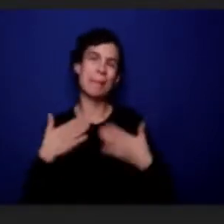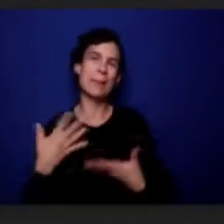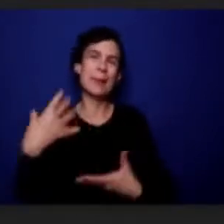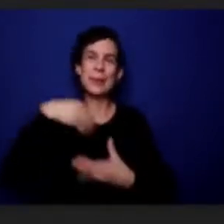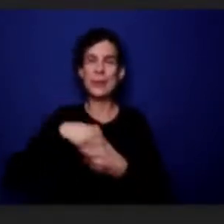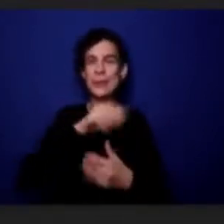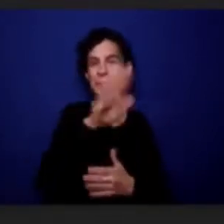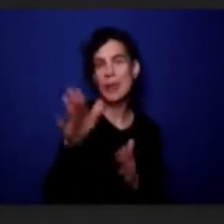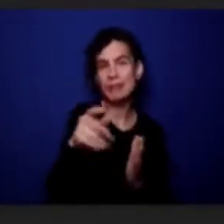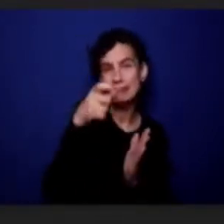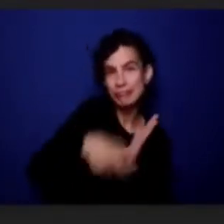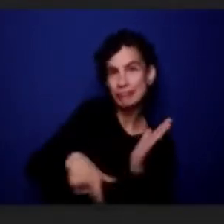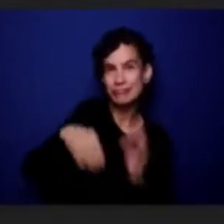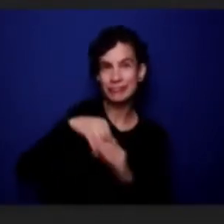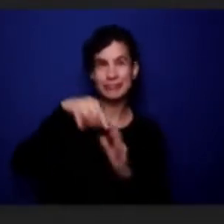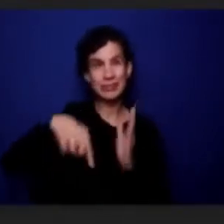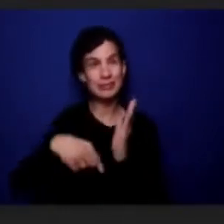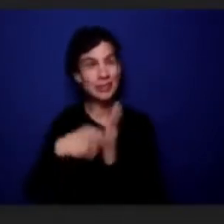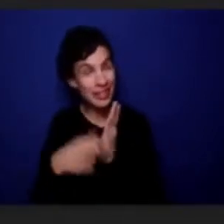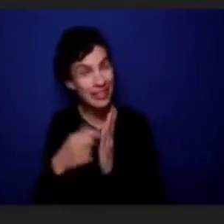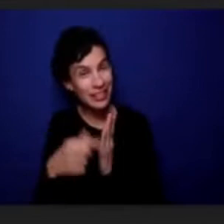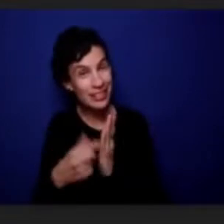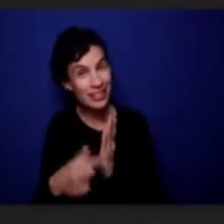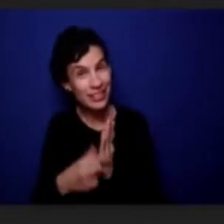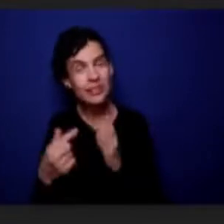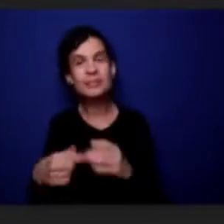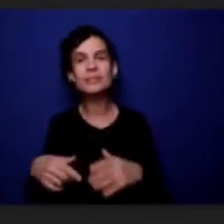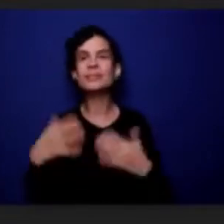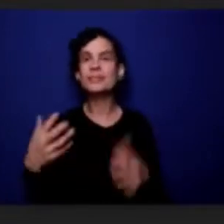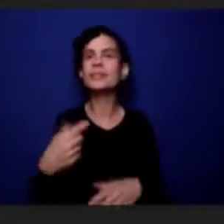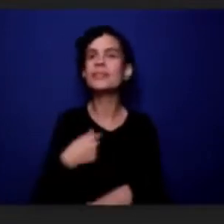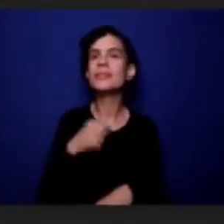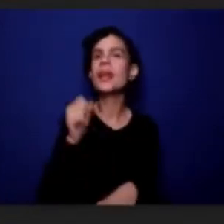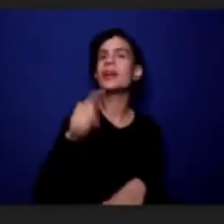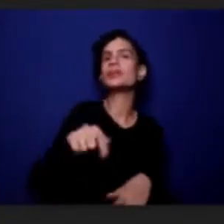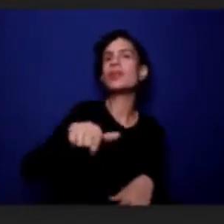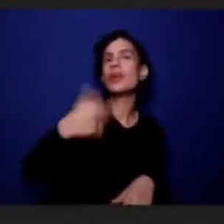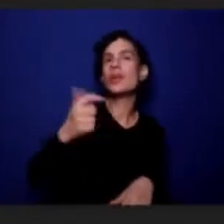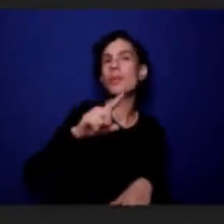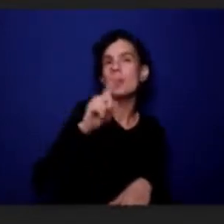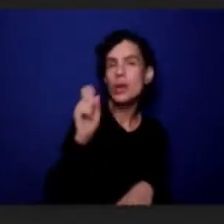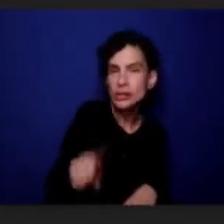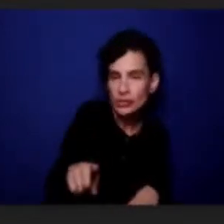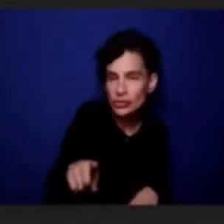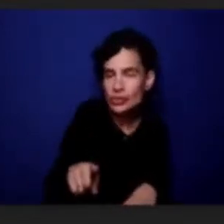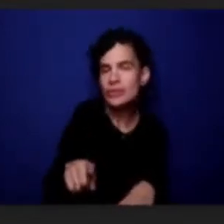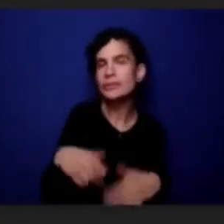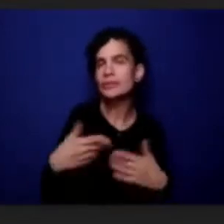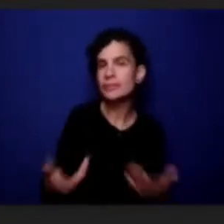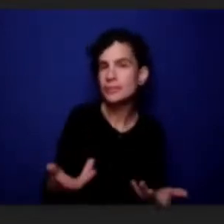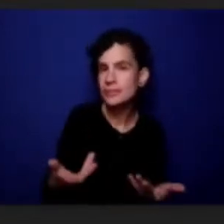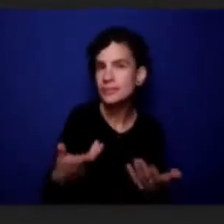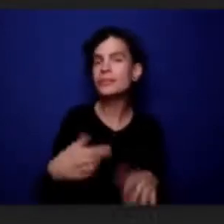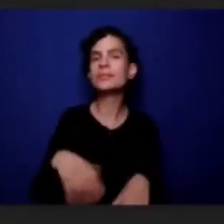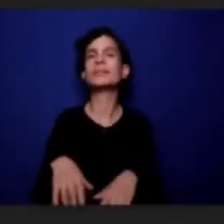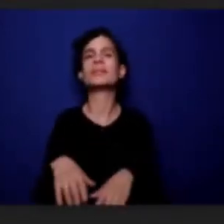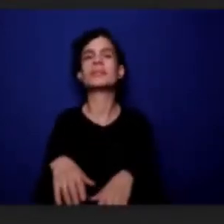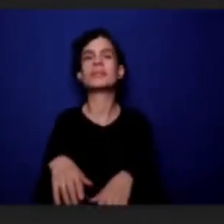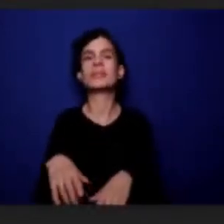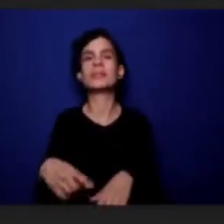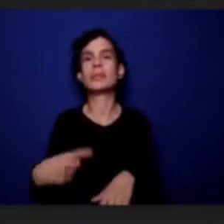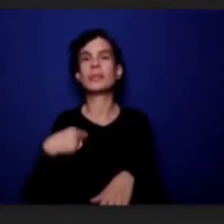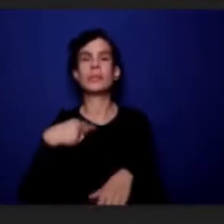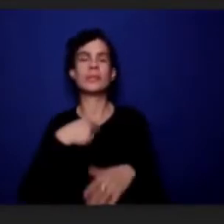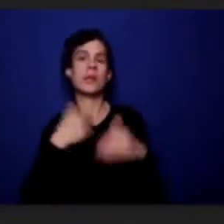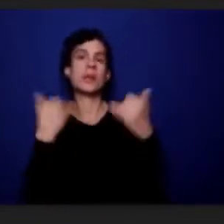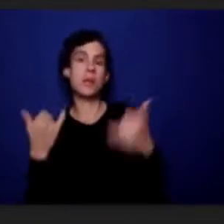politics of vision and visuality in these different contexts. So we were really happy to include your pieces in the